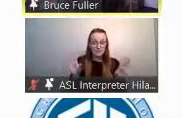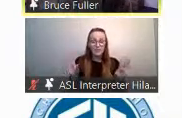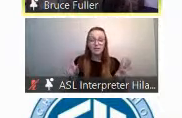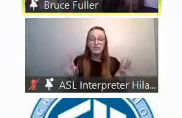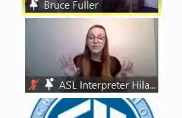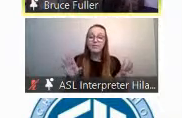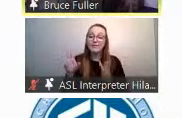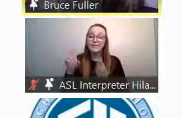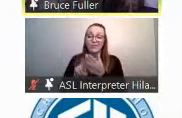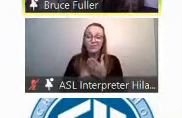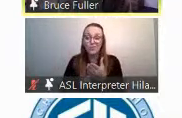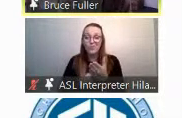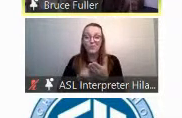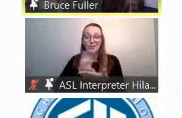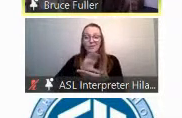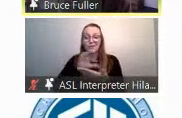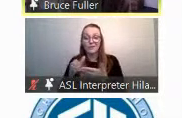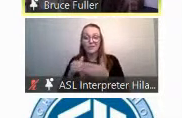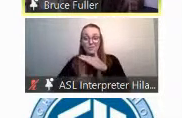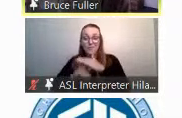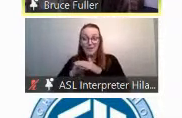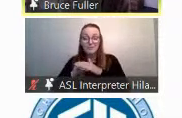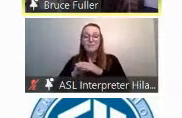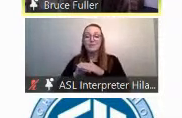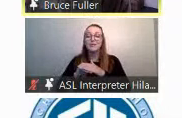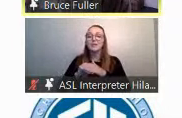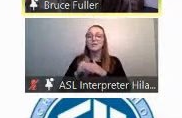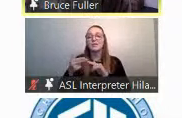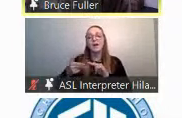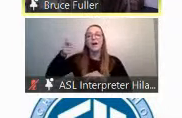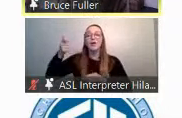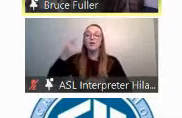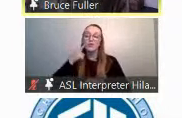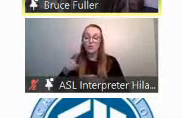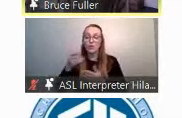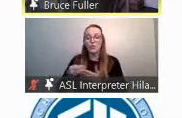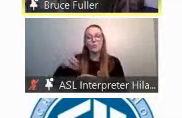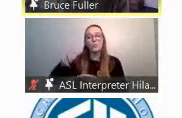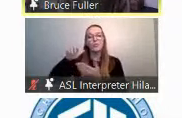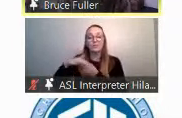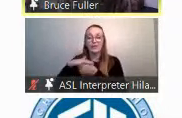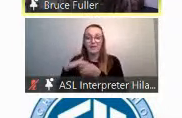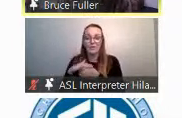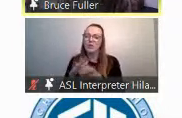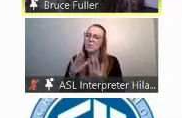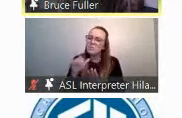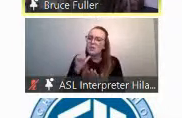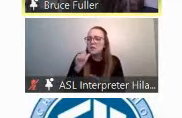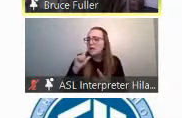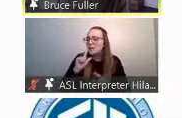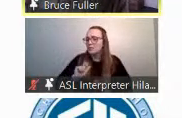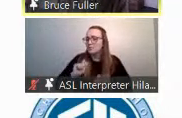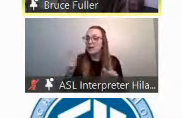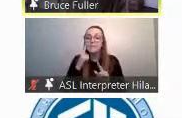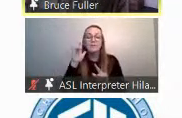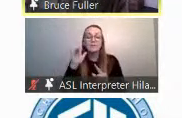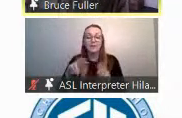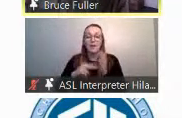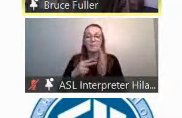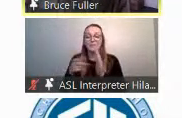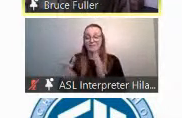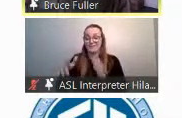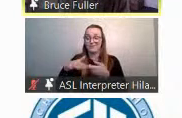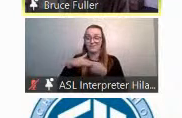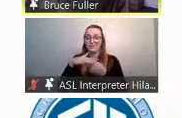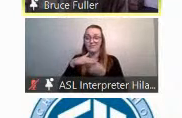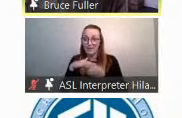is considerably higher in wealthier coastal areas. And in a sense, this isn't surprising because this is where families have the purchasing